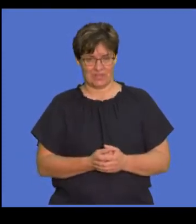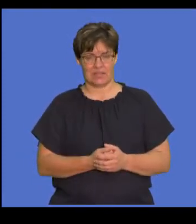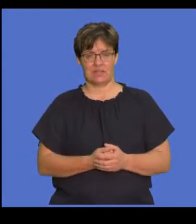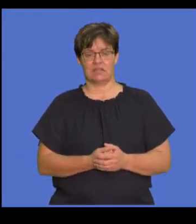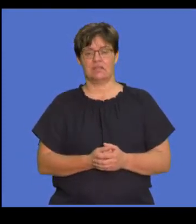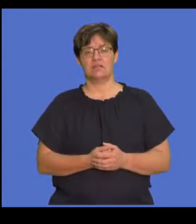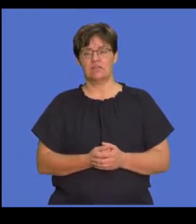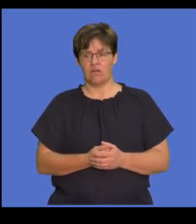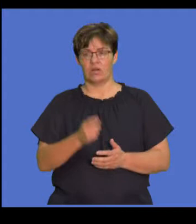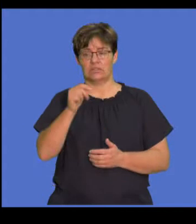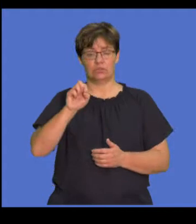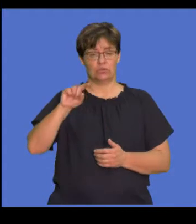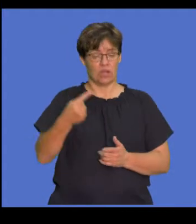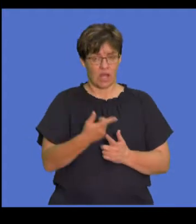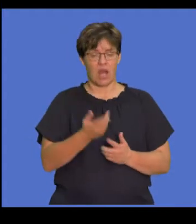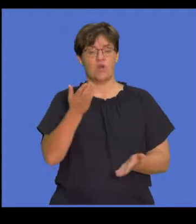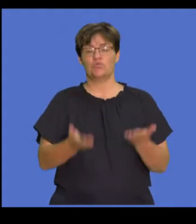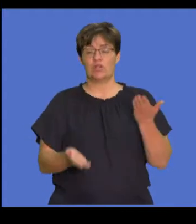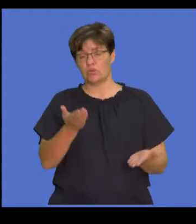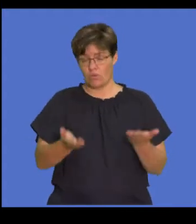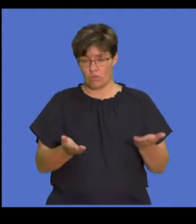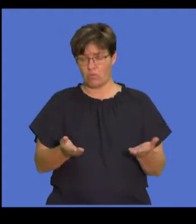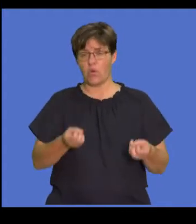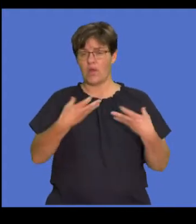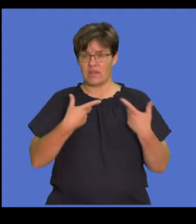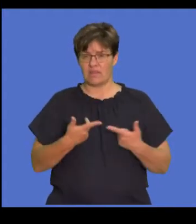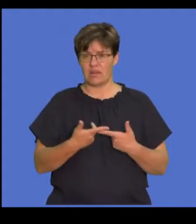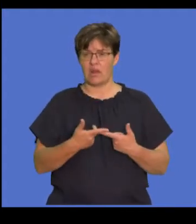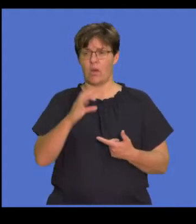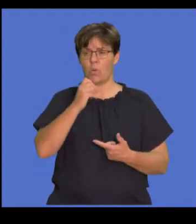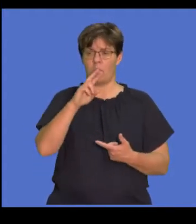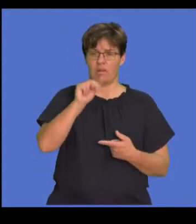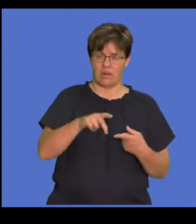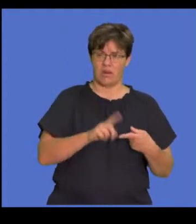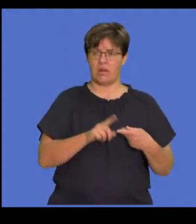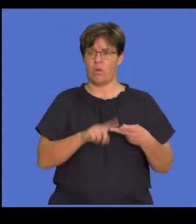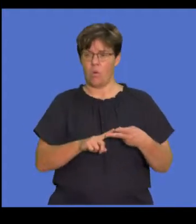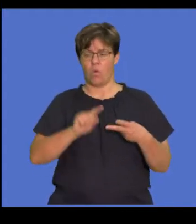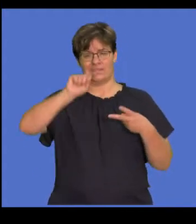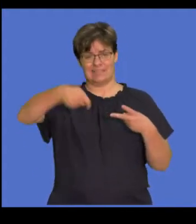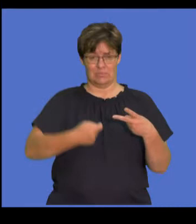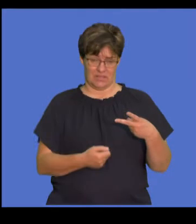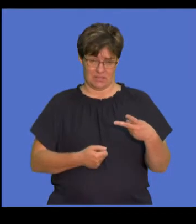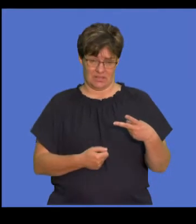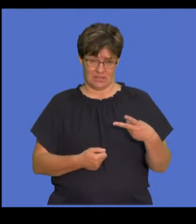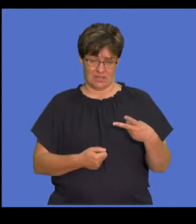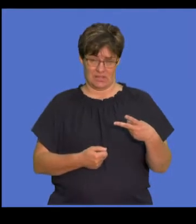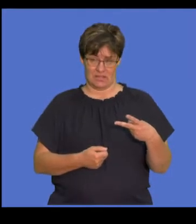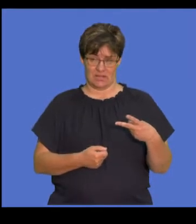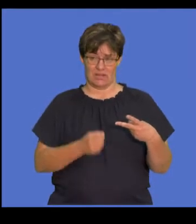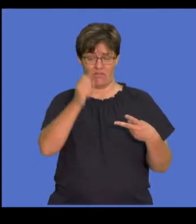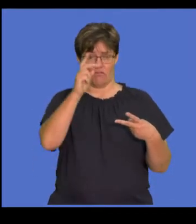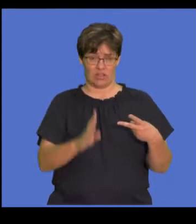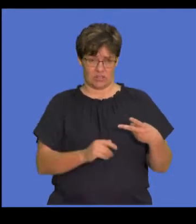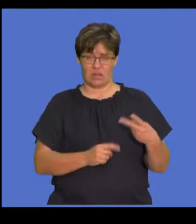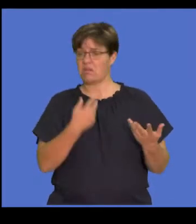exact. In trigonometry, our ratios are normally given as common or decimal fractions. You need to know